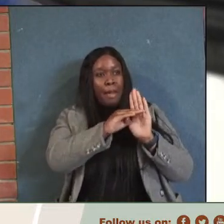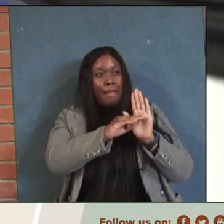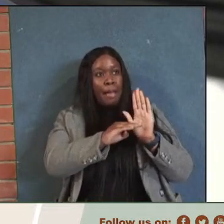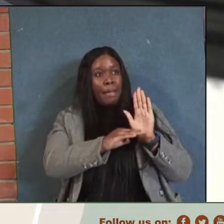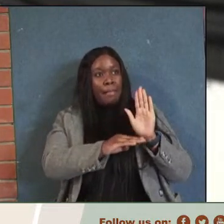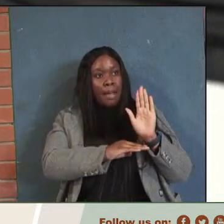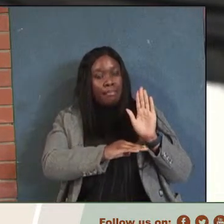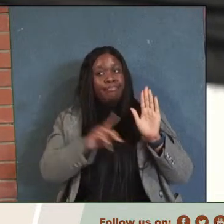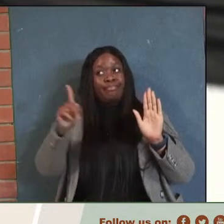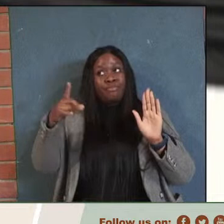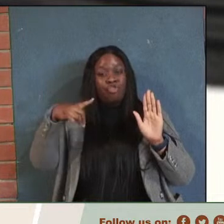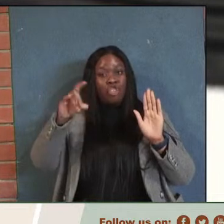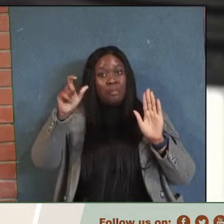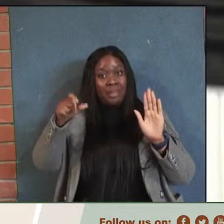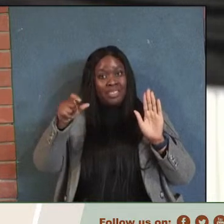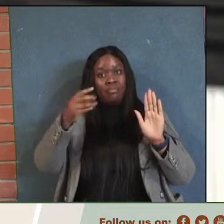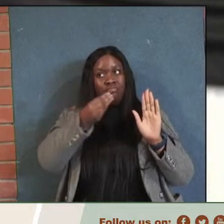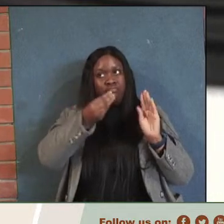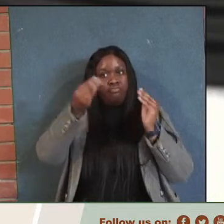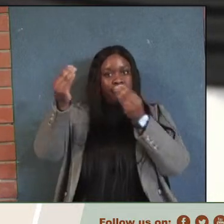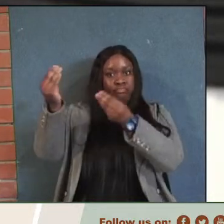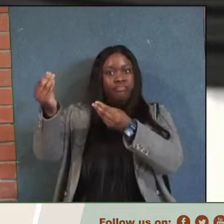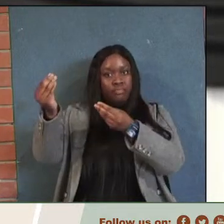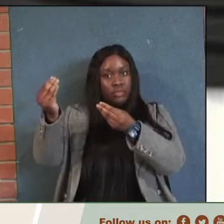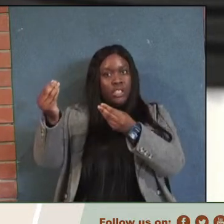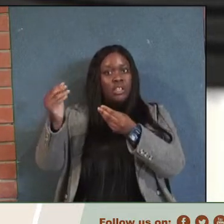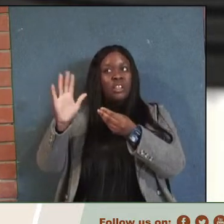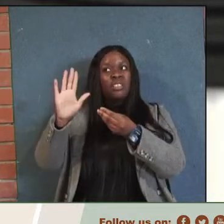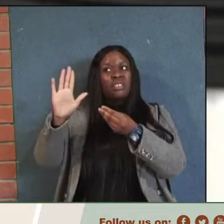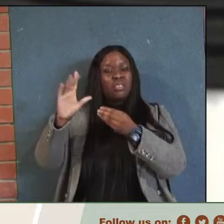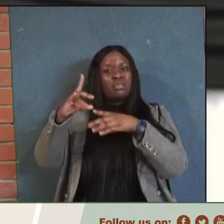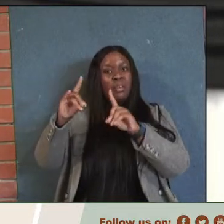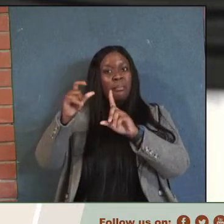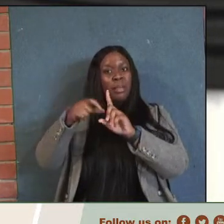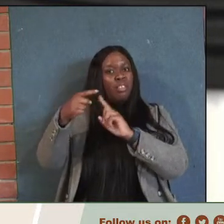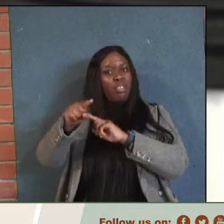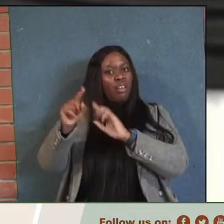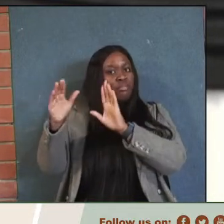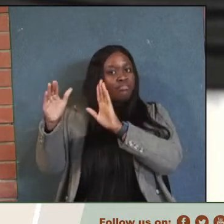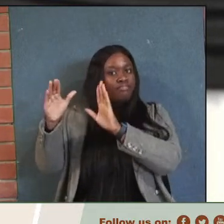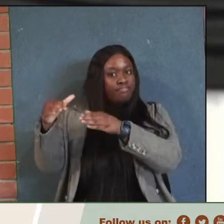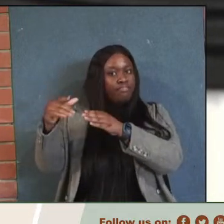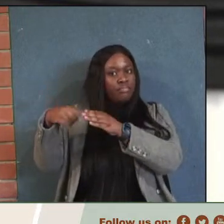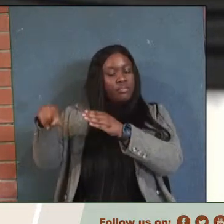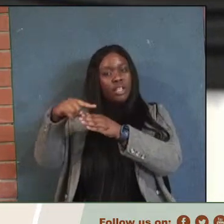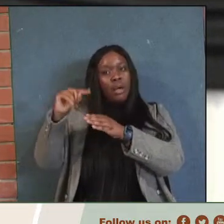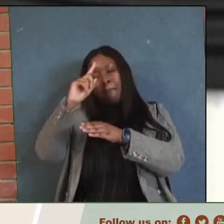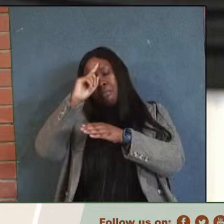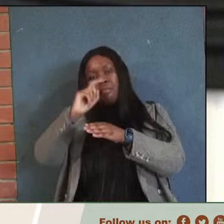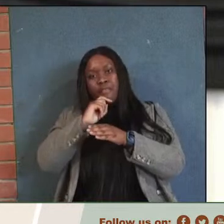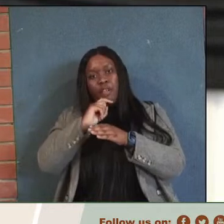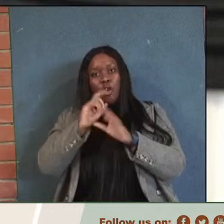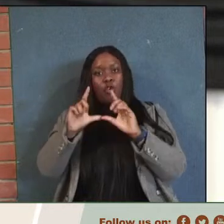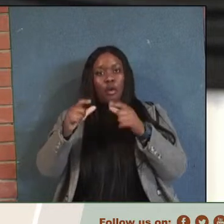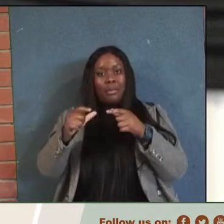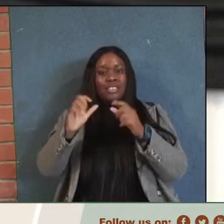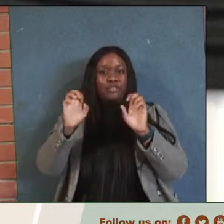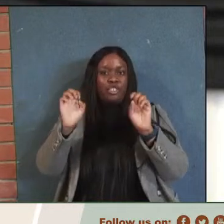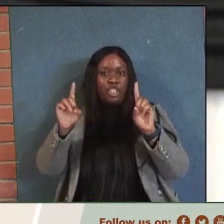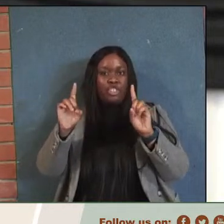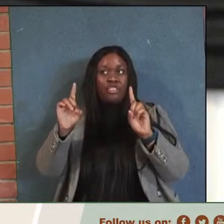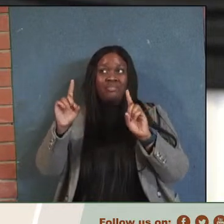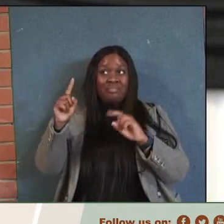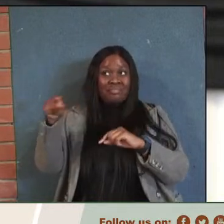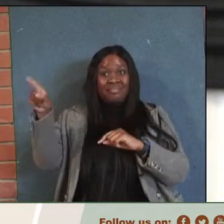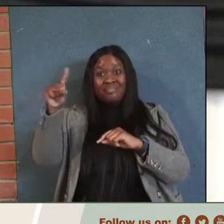the chairperson of the Portfolio Committee of Education. And the chairperson, they are going to discuss